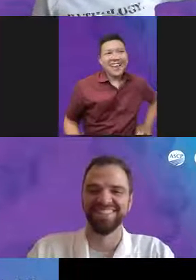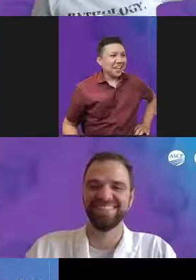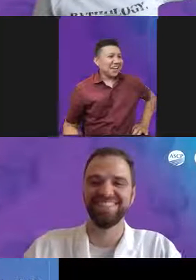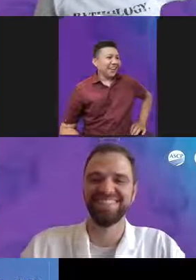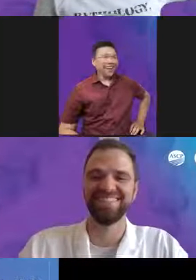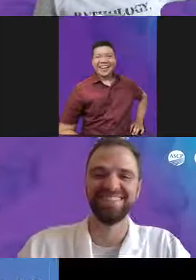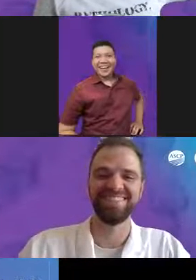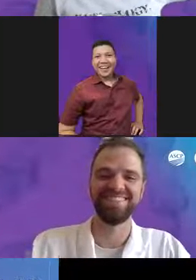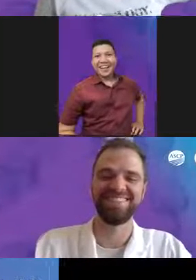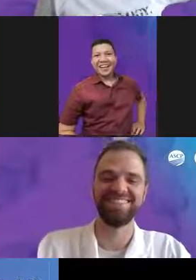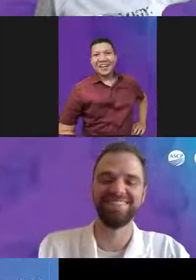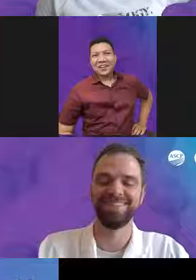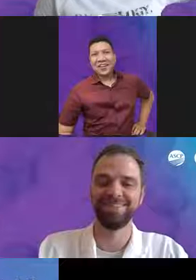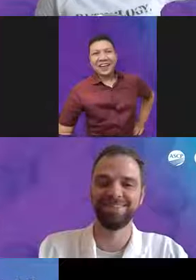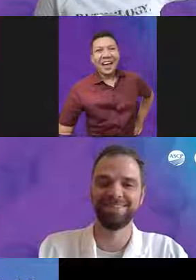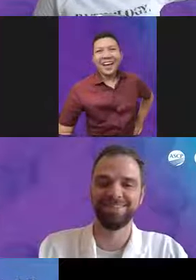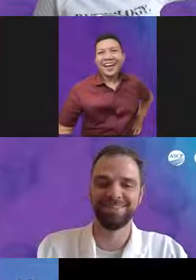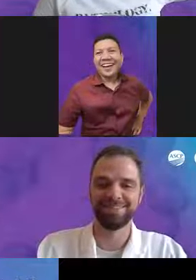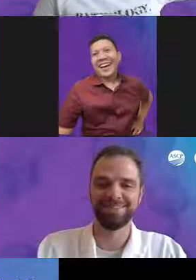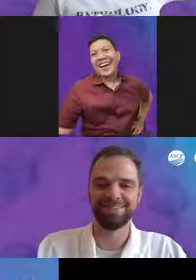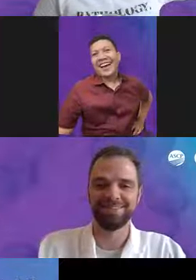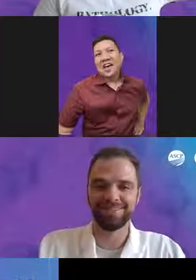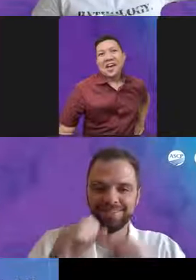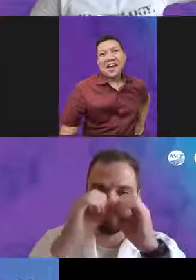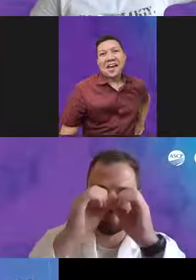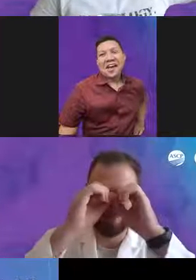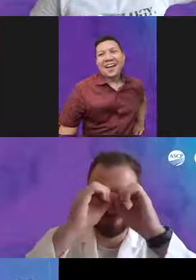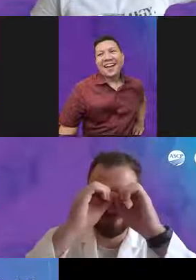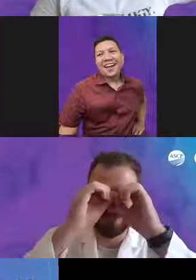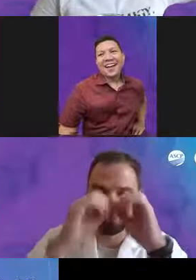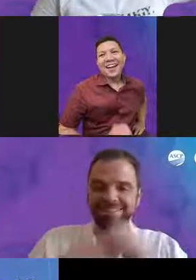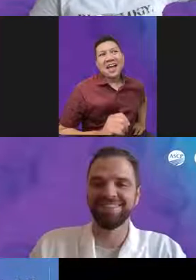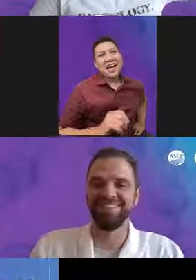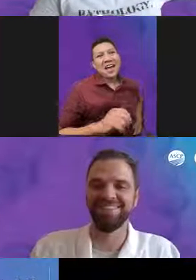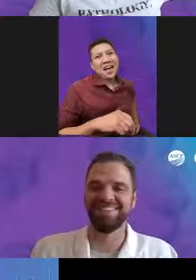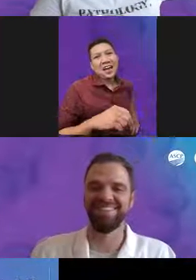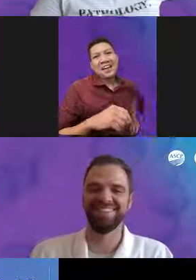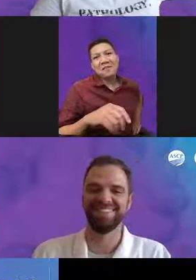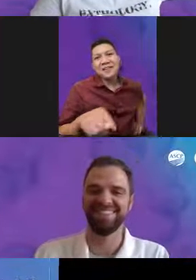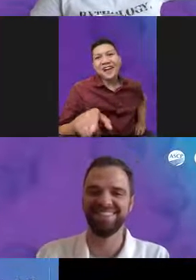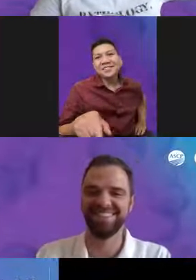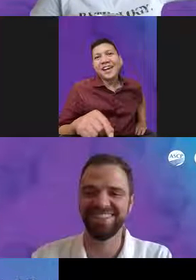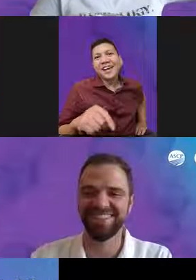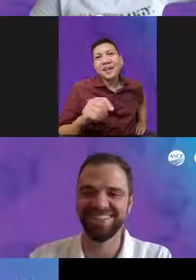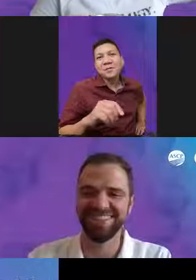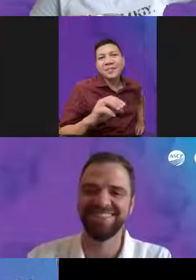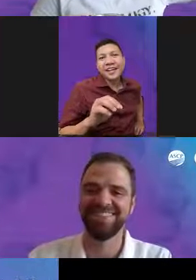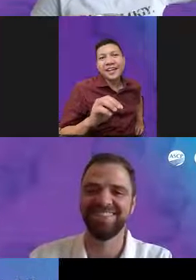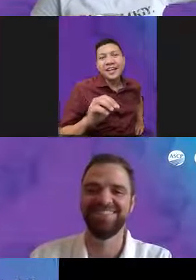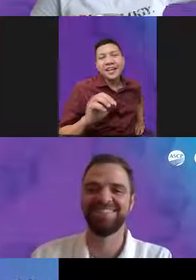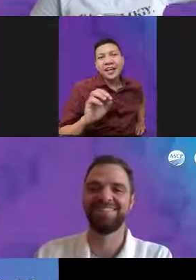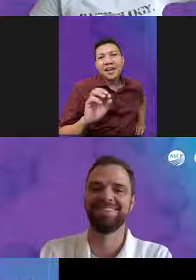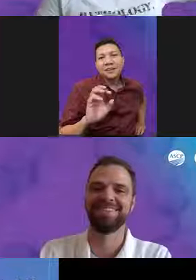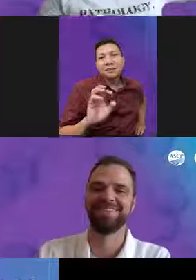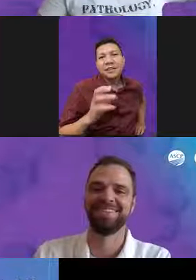you're looking a little suspicious, yeah. Like you're not able to do your job very well anymore. I want to add to that, like I always